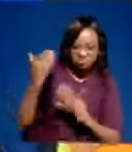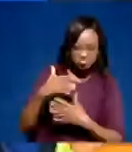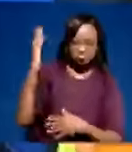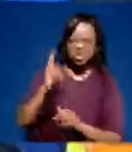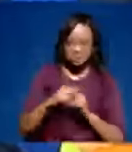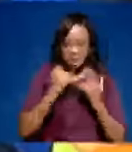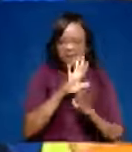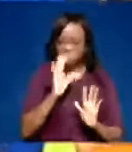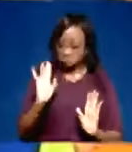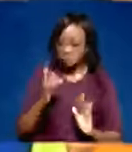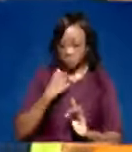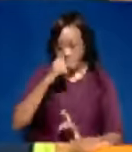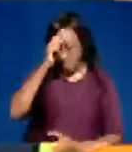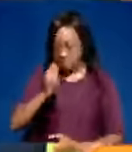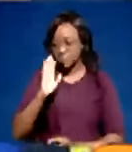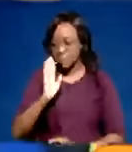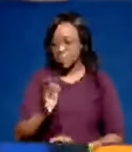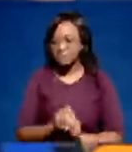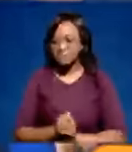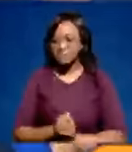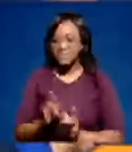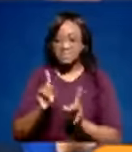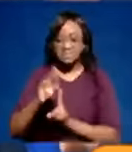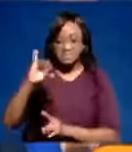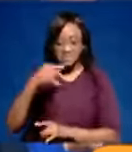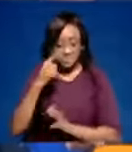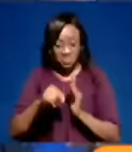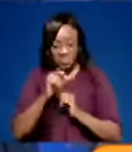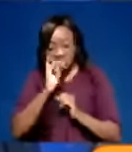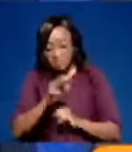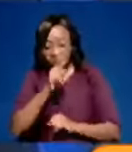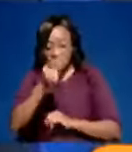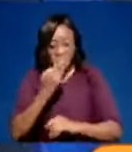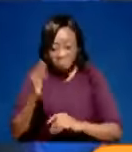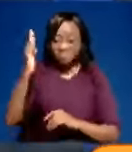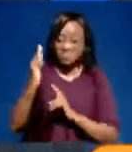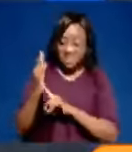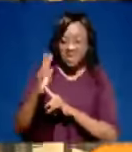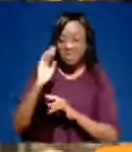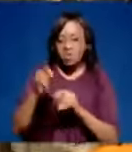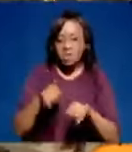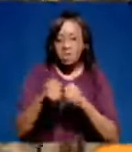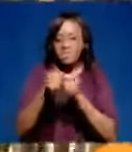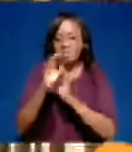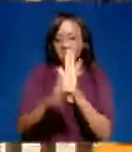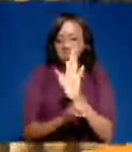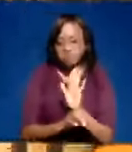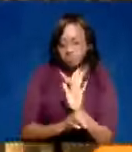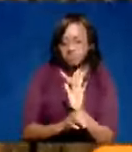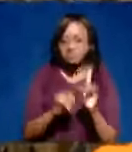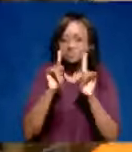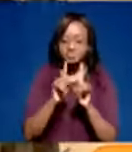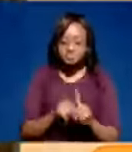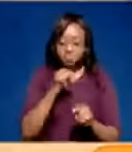to sound a warning that such actions would result in anarchy and a constitutional crisis. The statement was